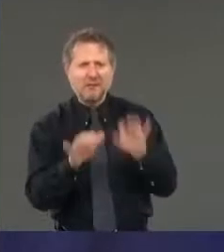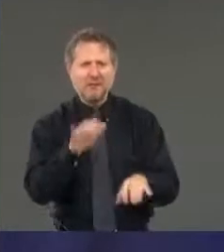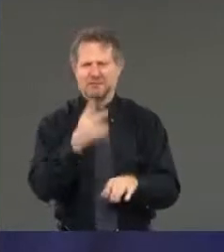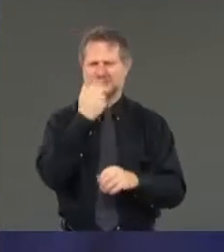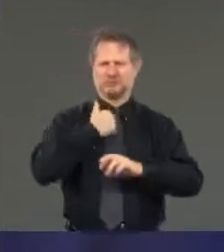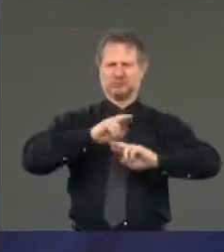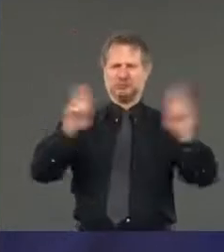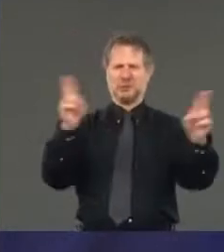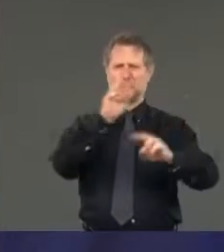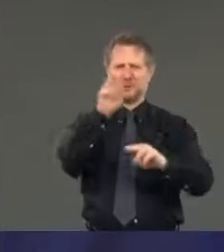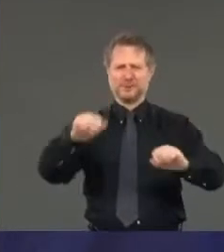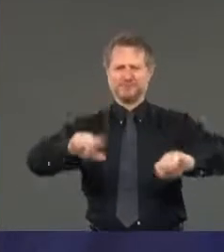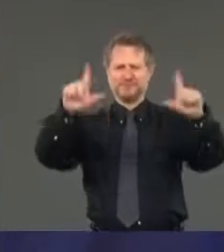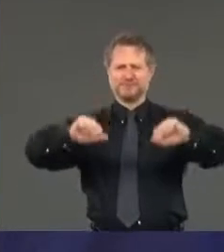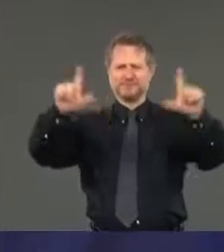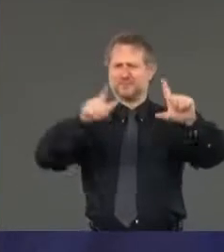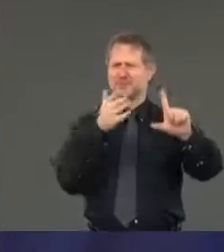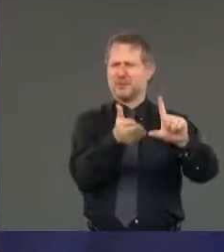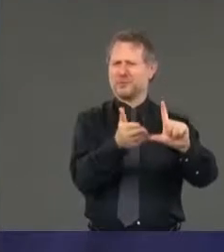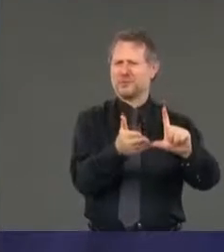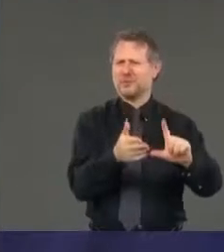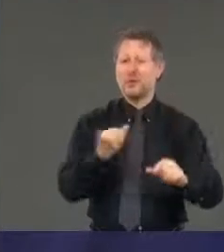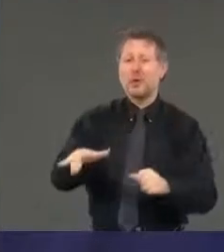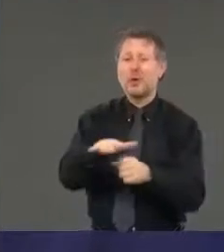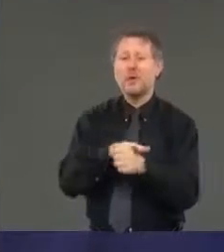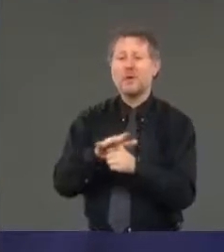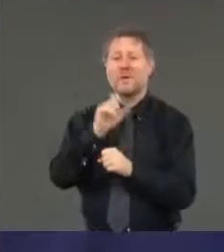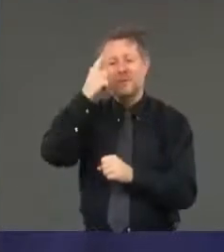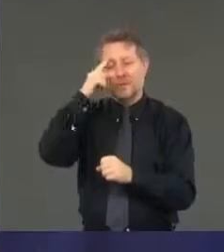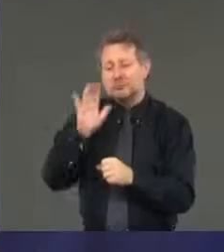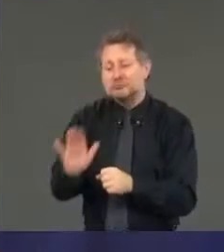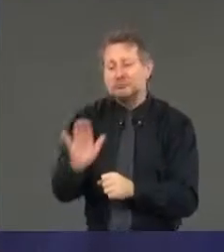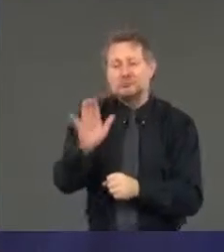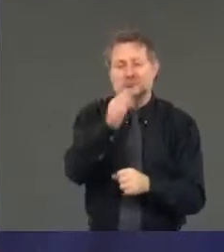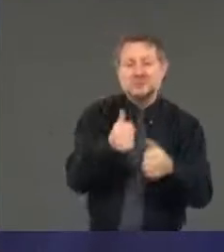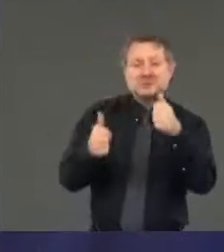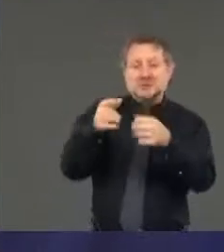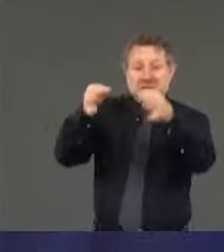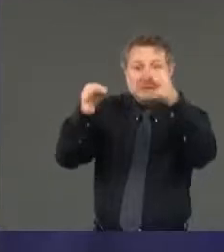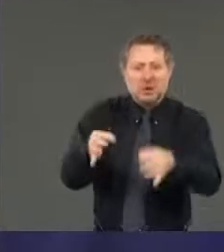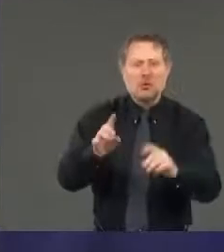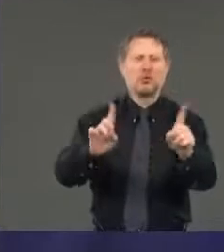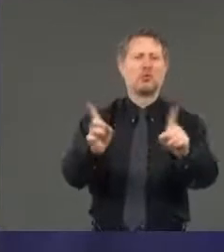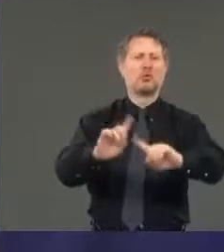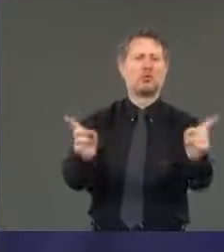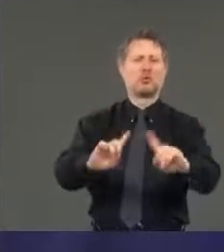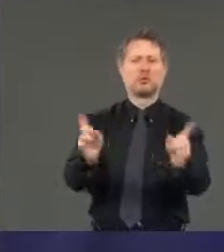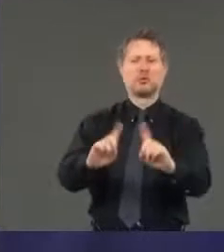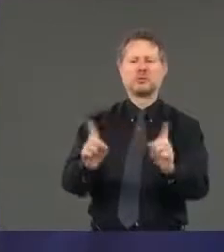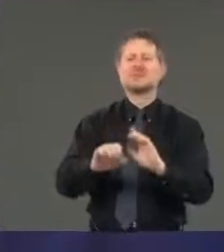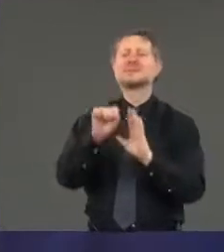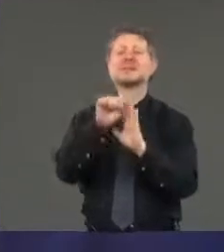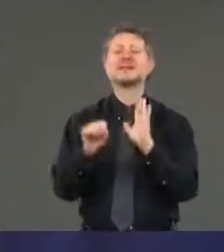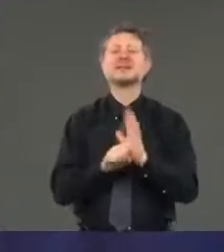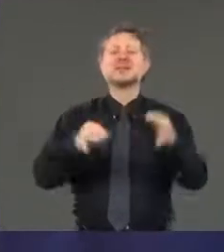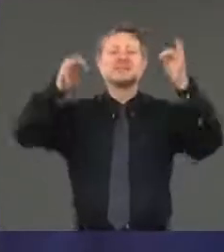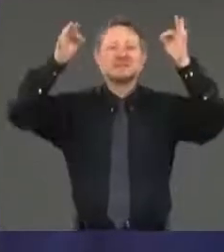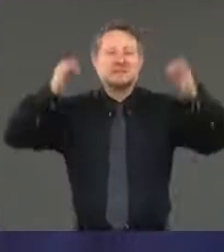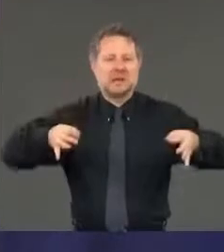And it's not up to the local officials. It's a statewide decision across the board. Now, if you're